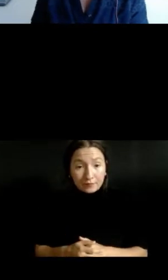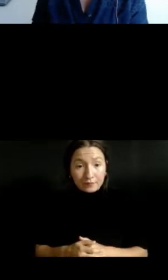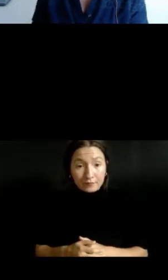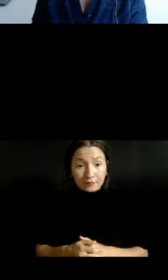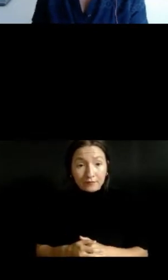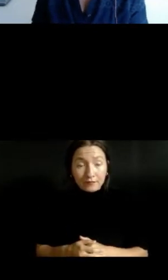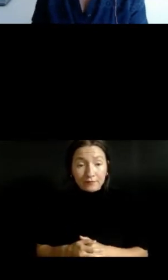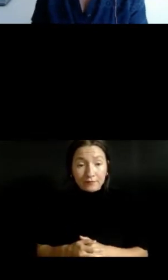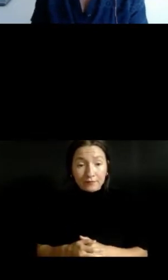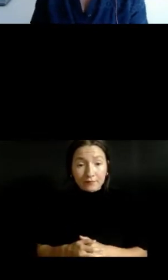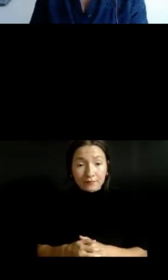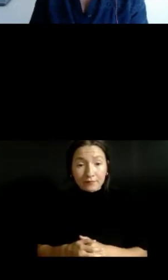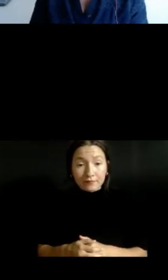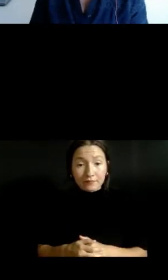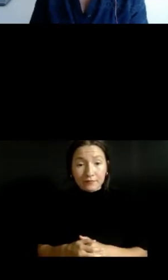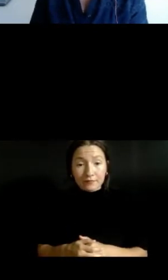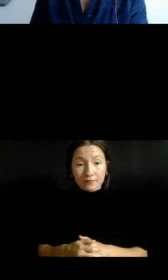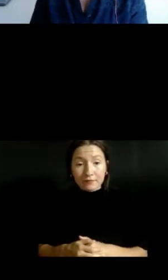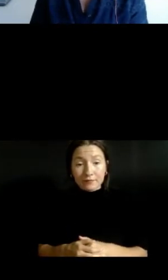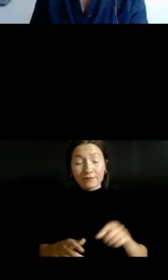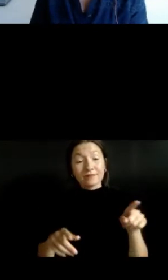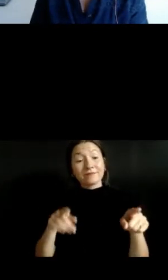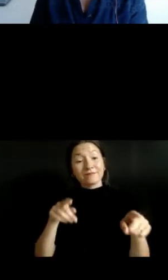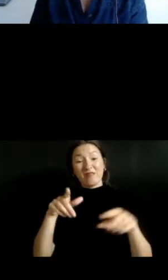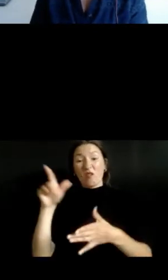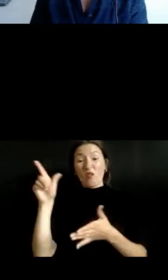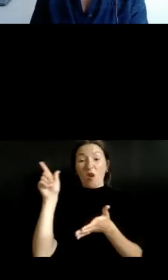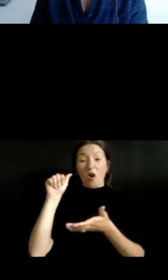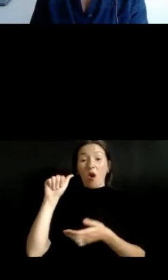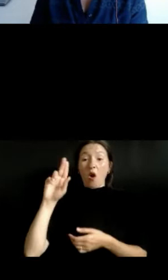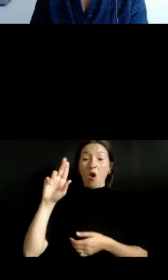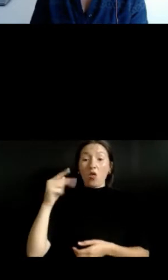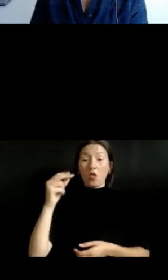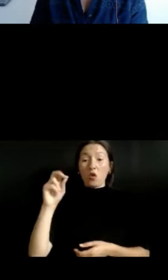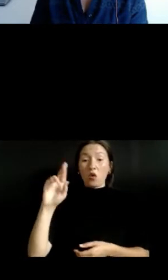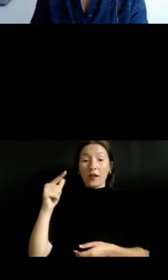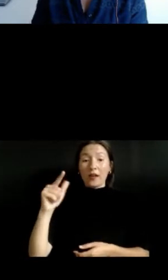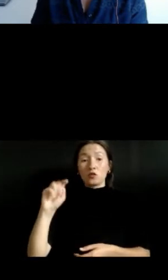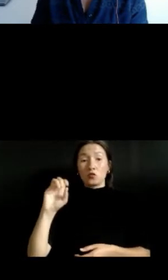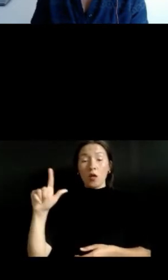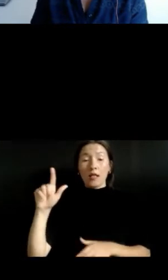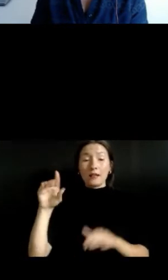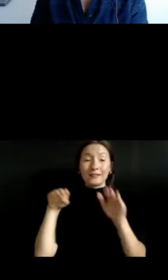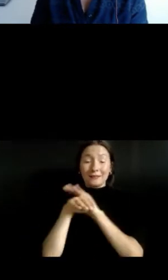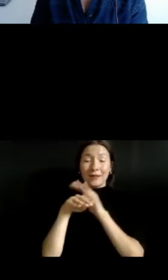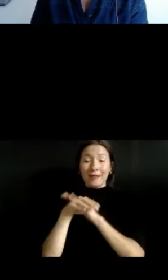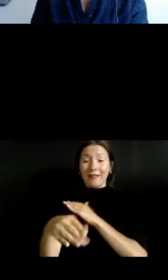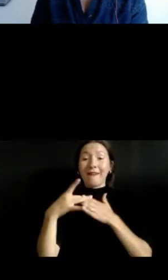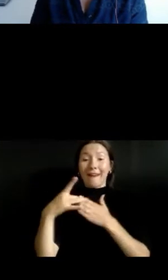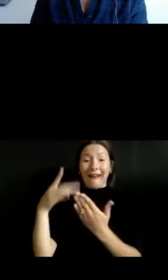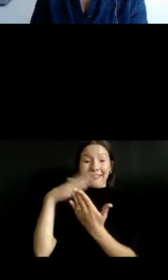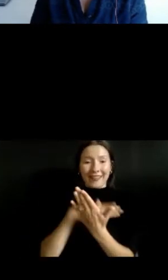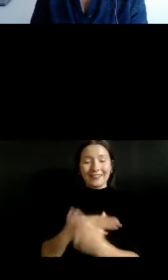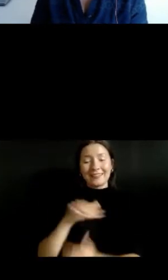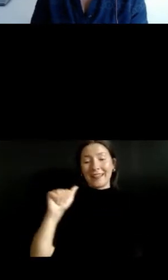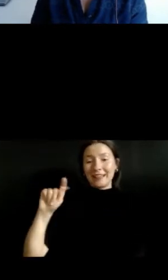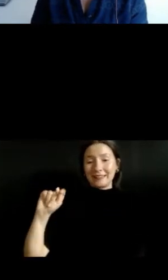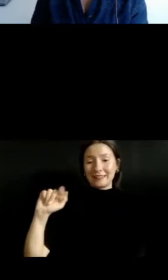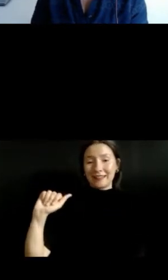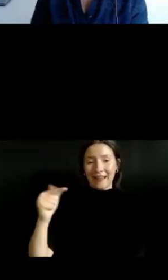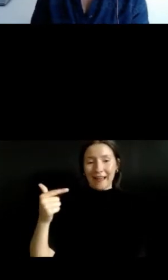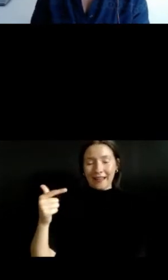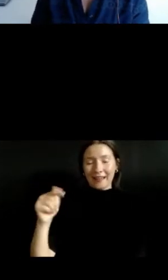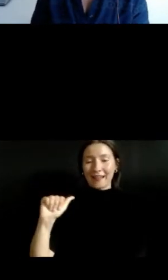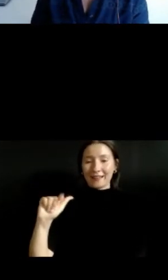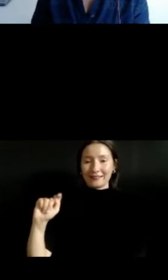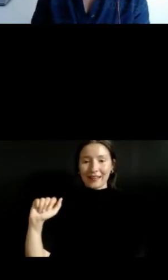Tool Accessibility Guidelines, or ATAG, whereas WCAG is the Web Content Accessibility Guidelines. And they were first